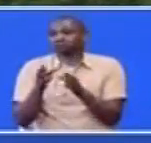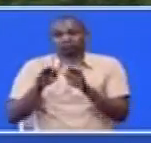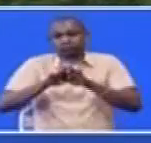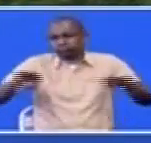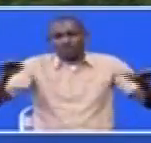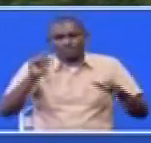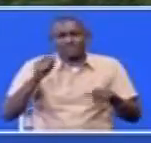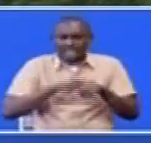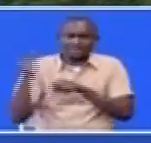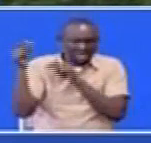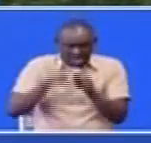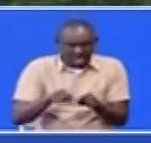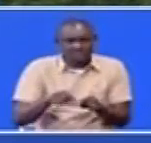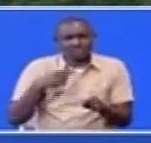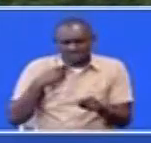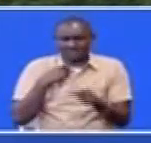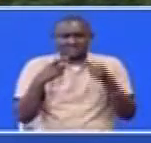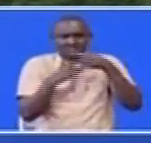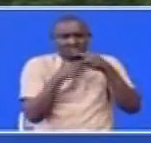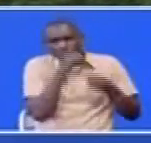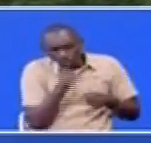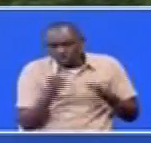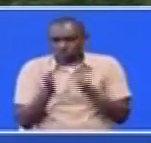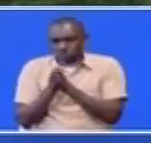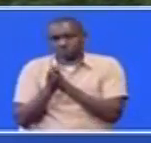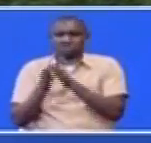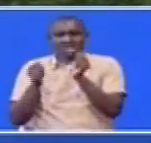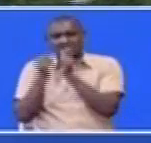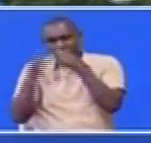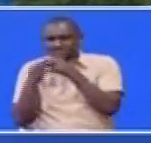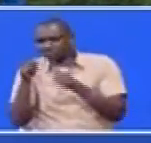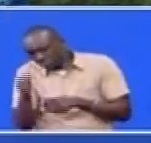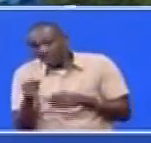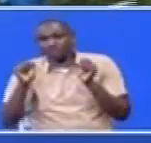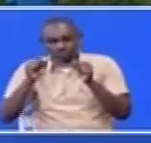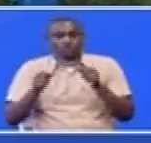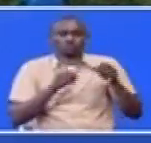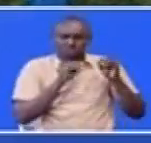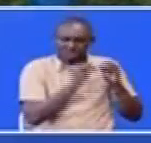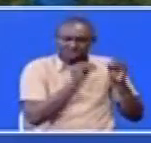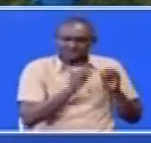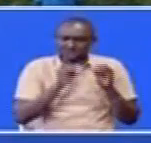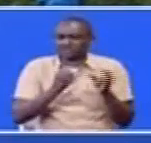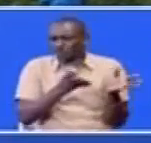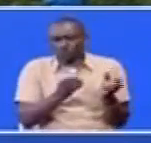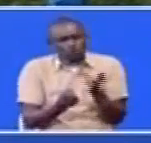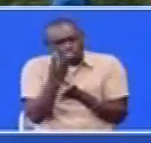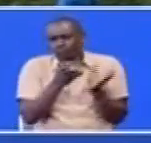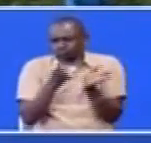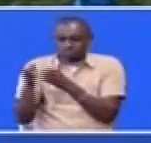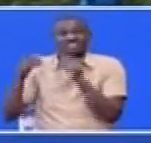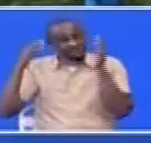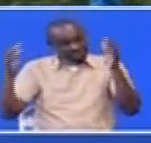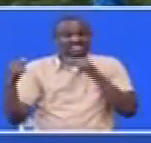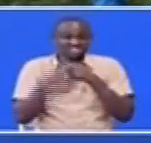from when they come in at under 6 or under 7 all the way through to 18s, 21s and first team. So I think that's the biggest challenge, you know,